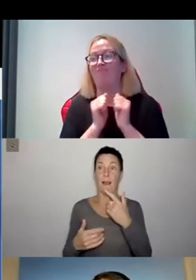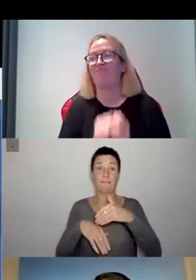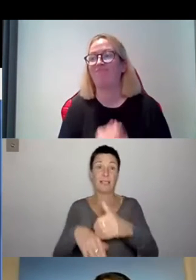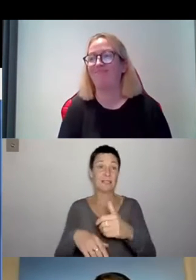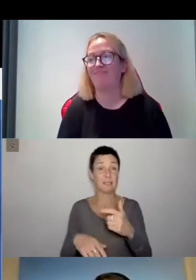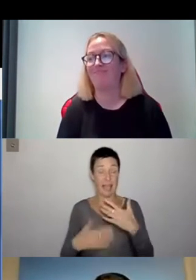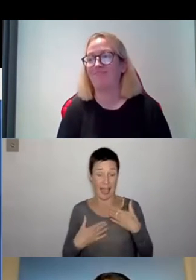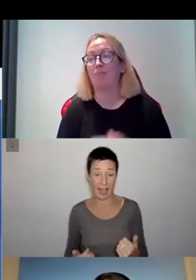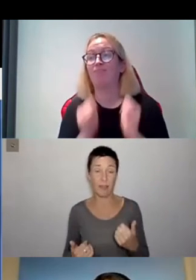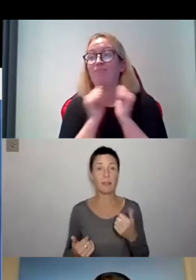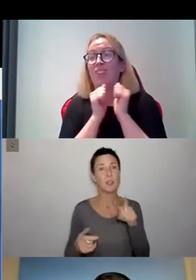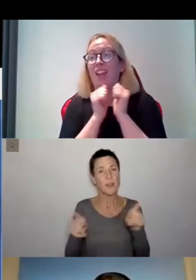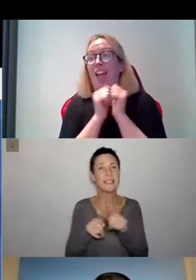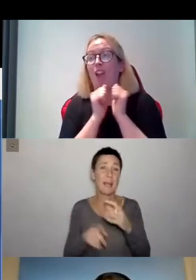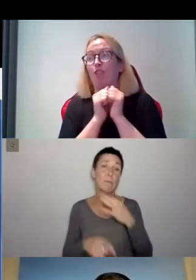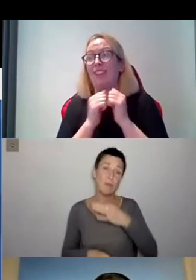needed.